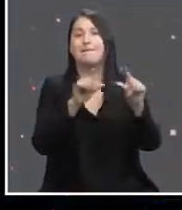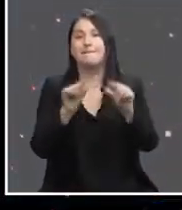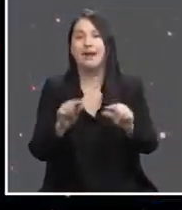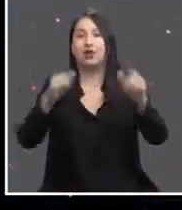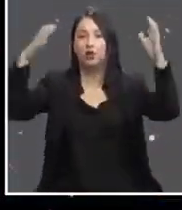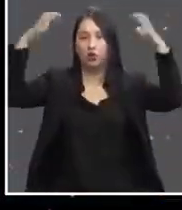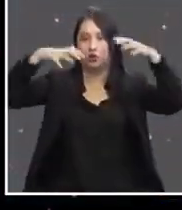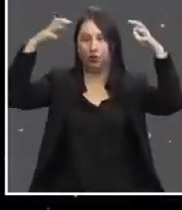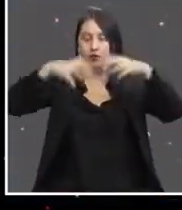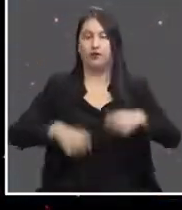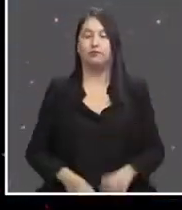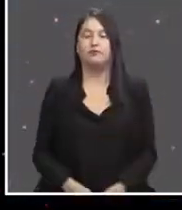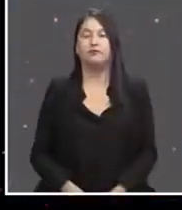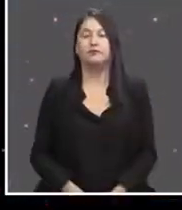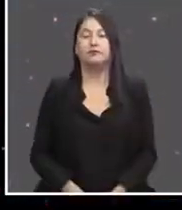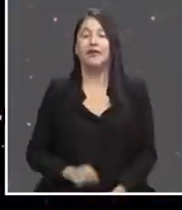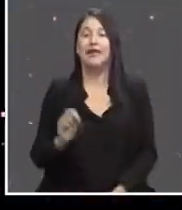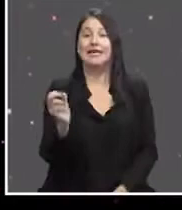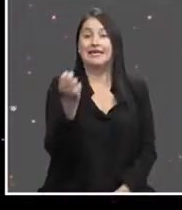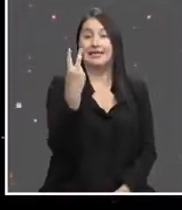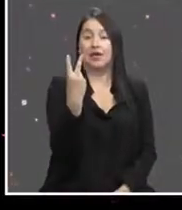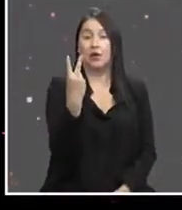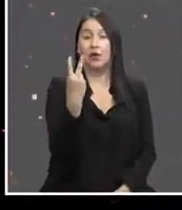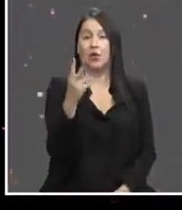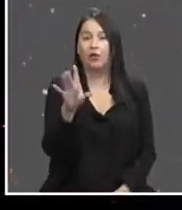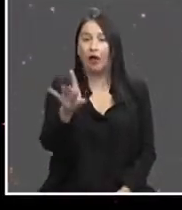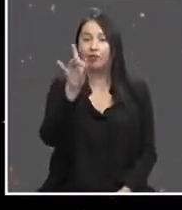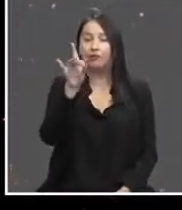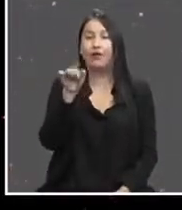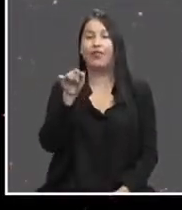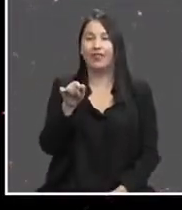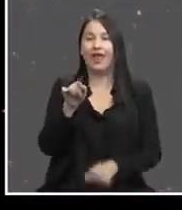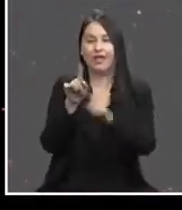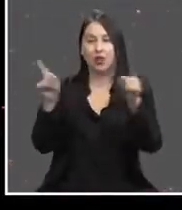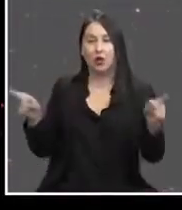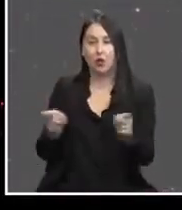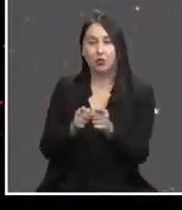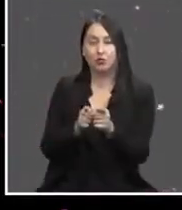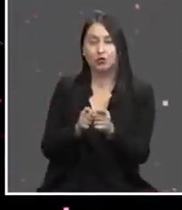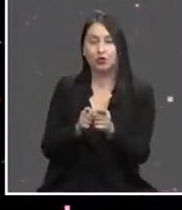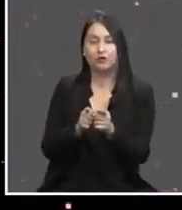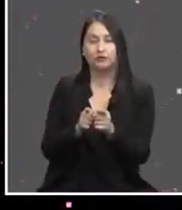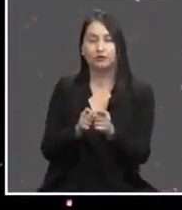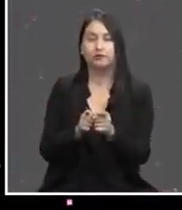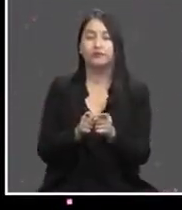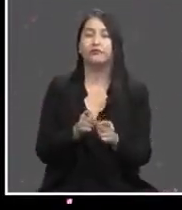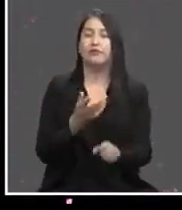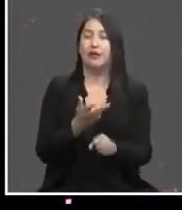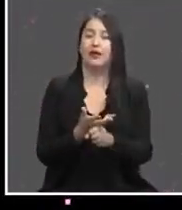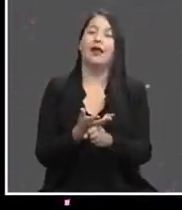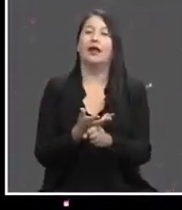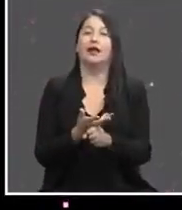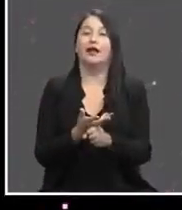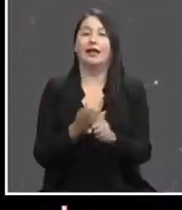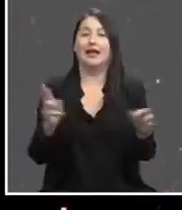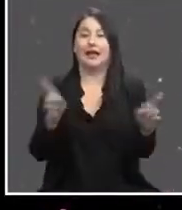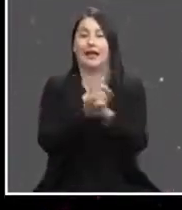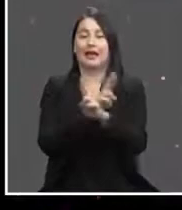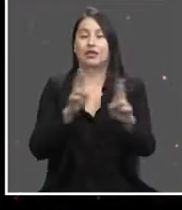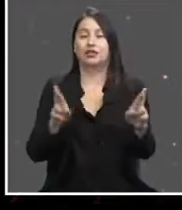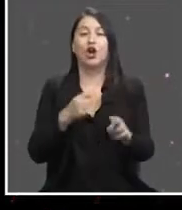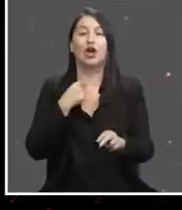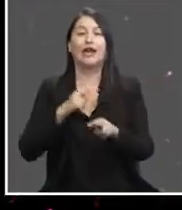that report established even stronger links between human activity, climate change, and extreme